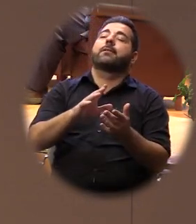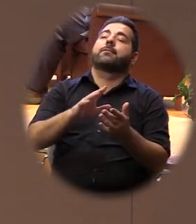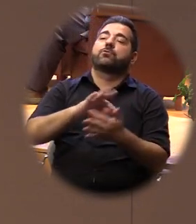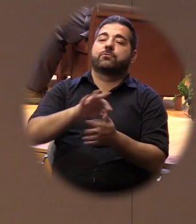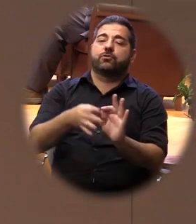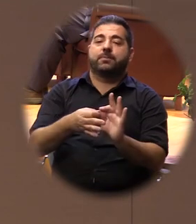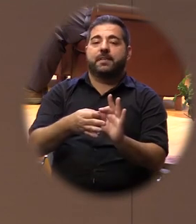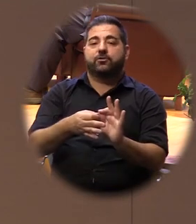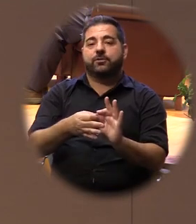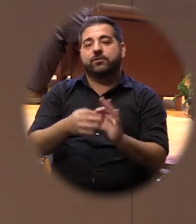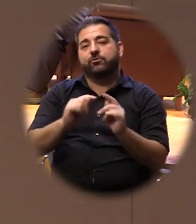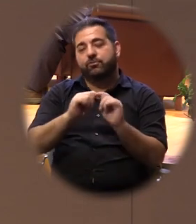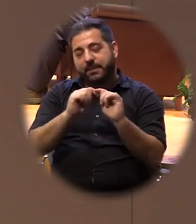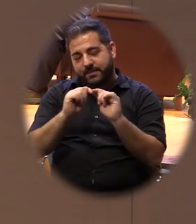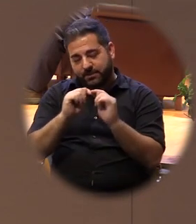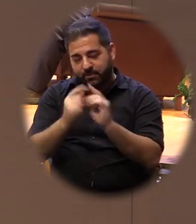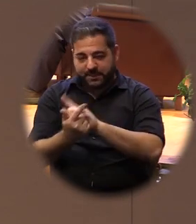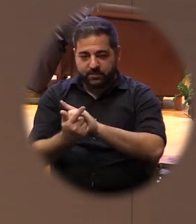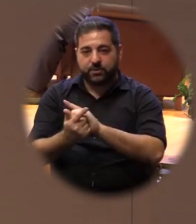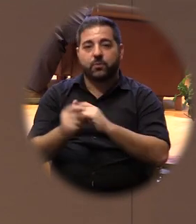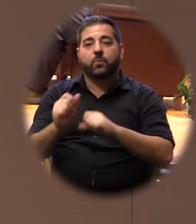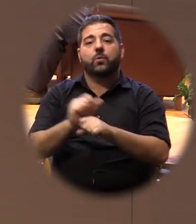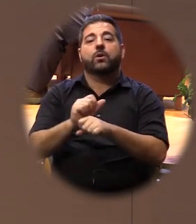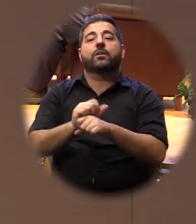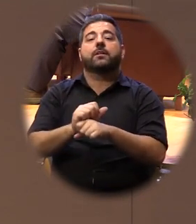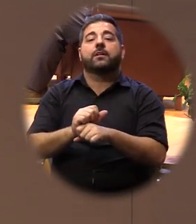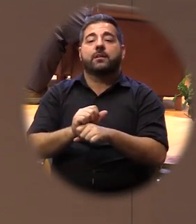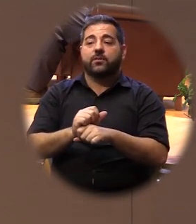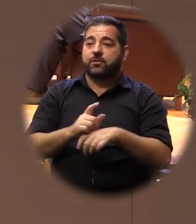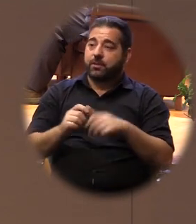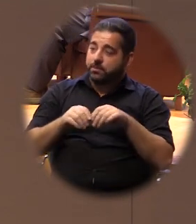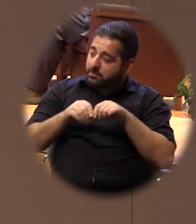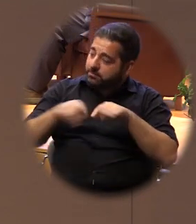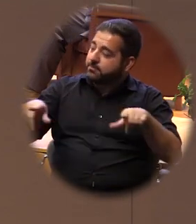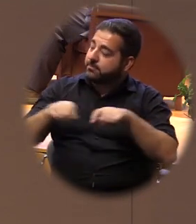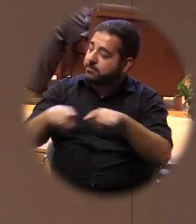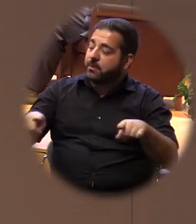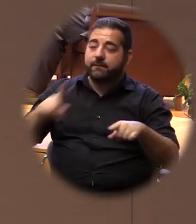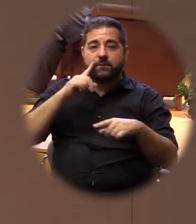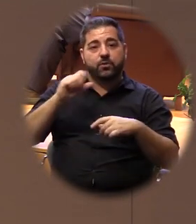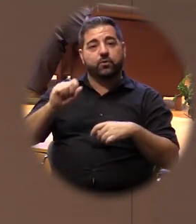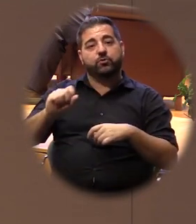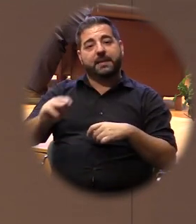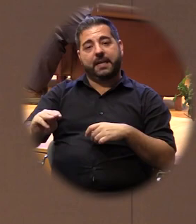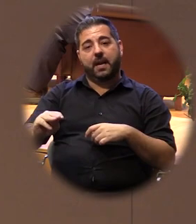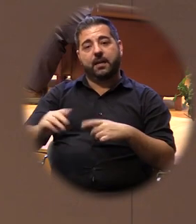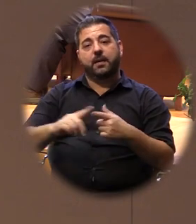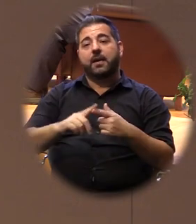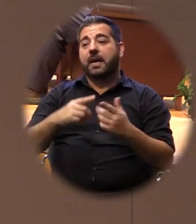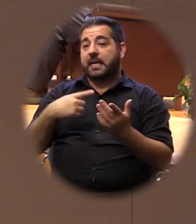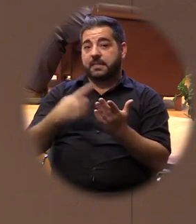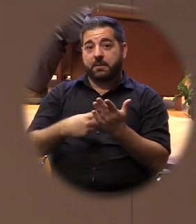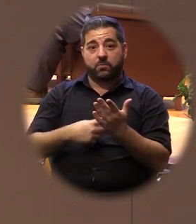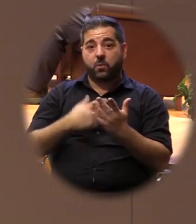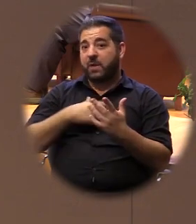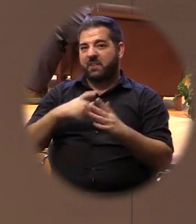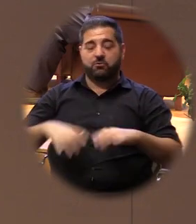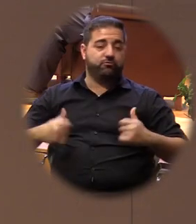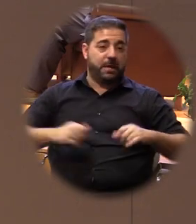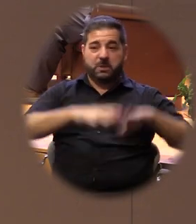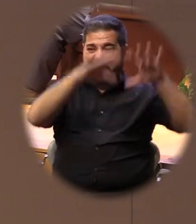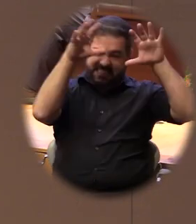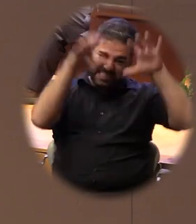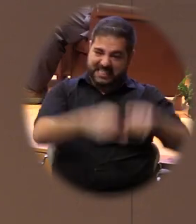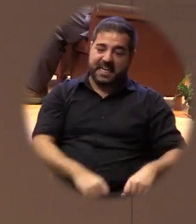out into the social media and news world. And sometimes it is a takedown, and that is